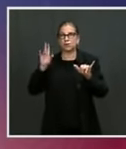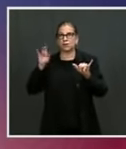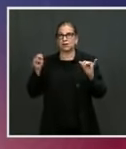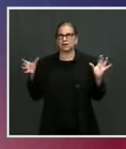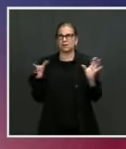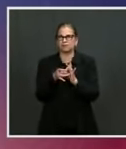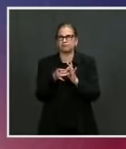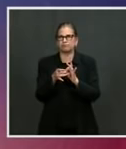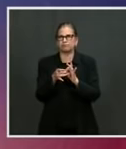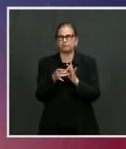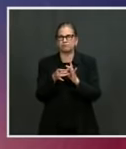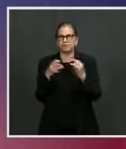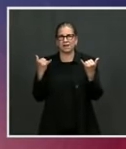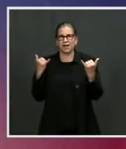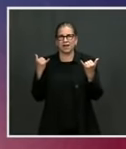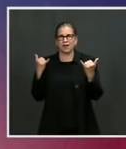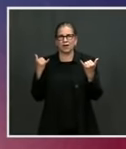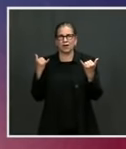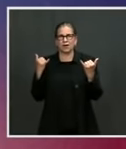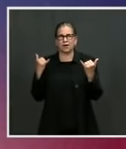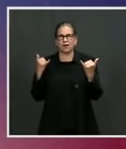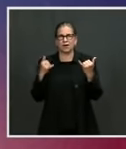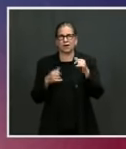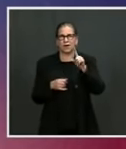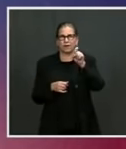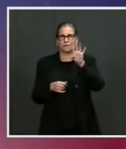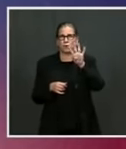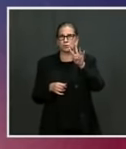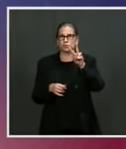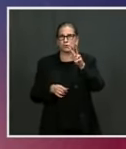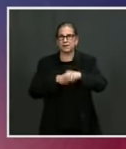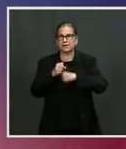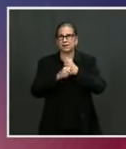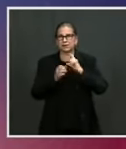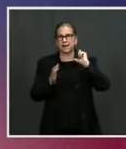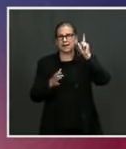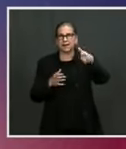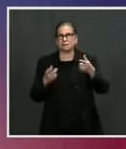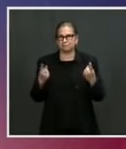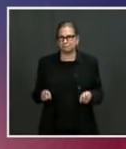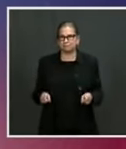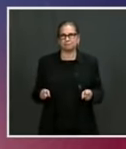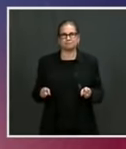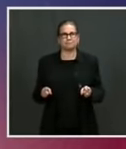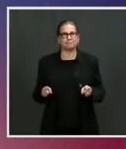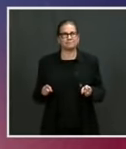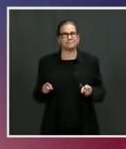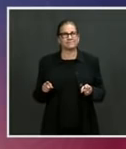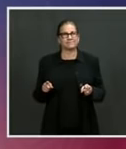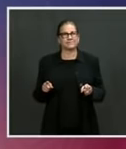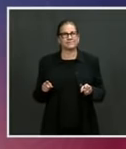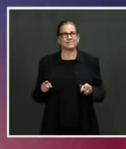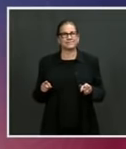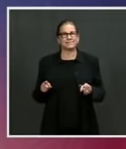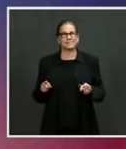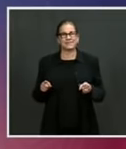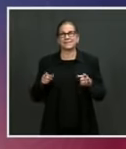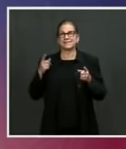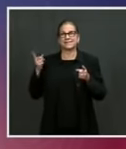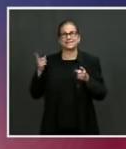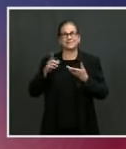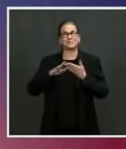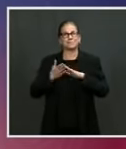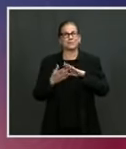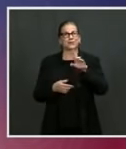More than 142 years later, when I first came to the United States Senate, at a time when our country was so deeply divided